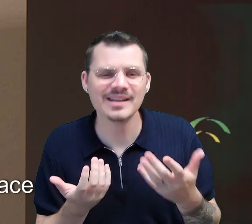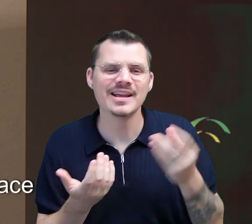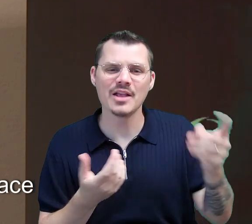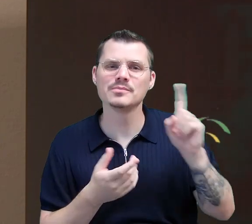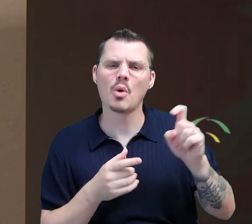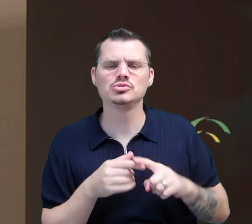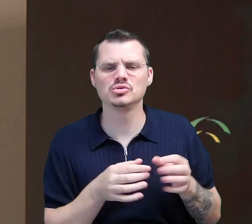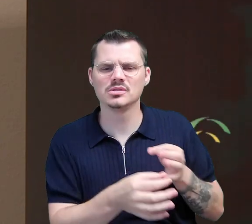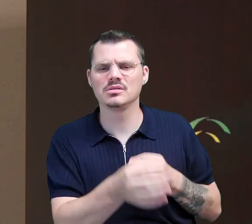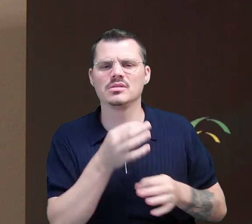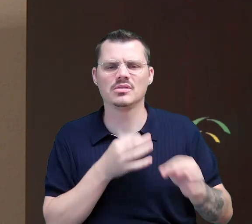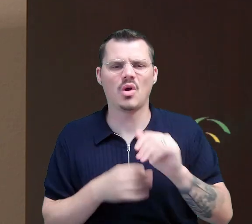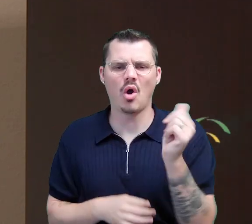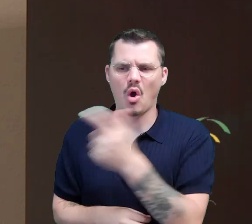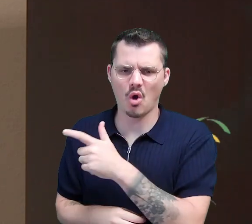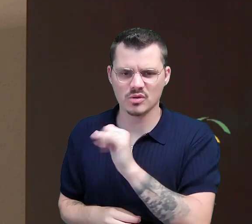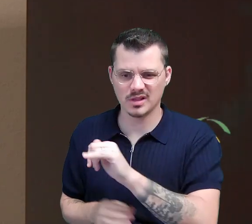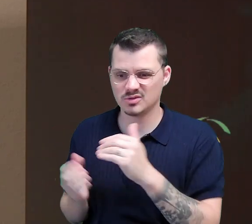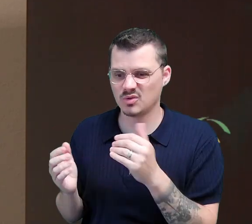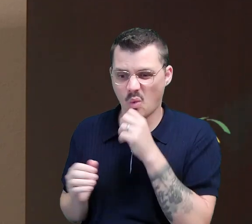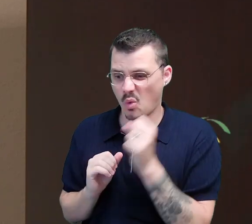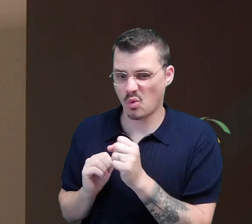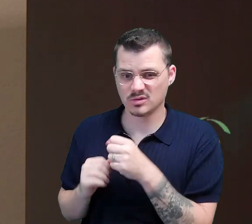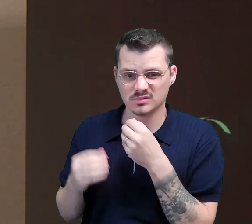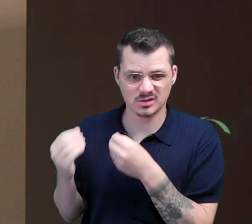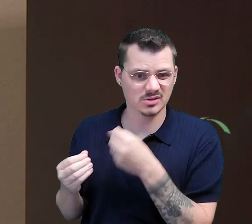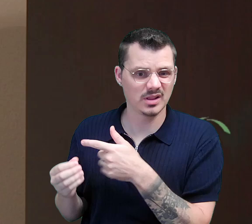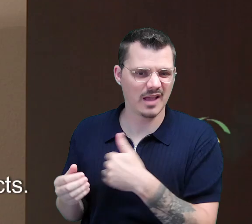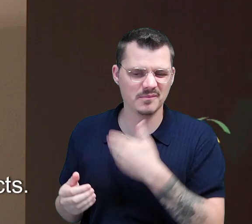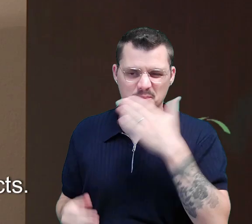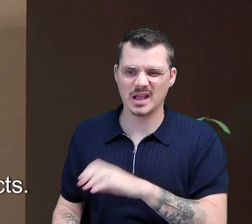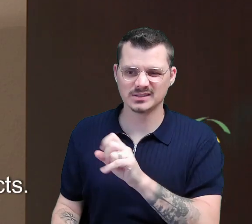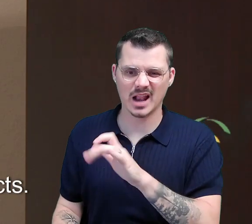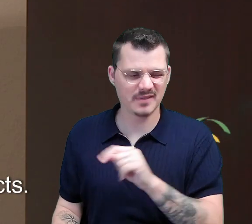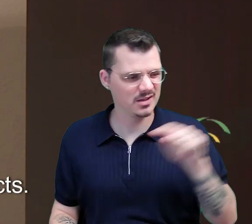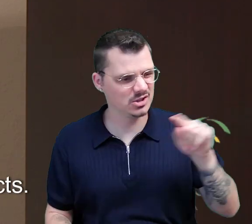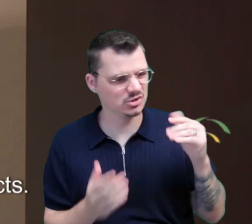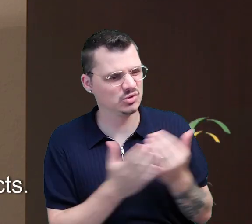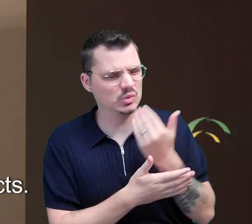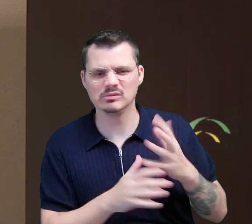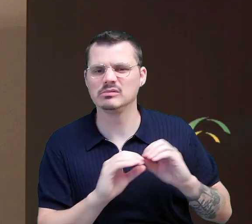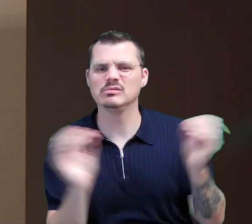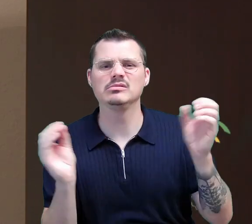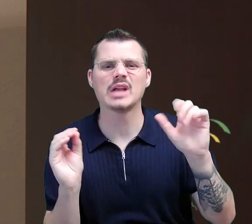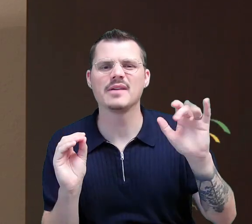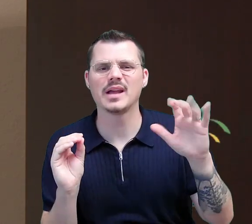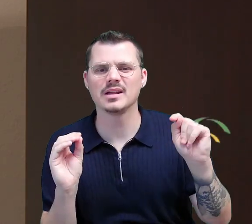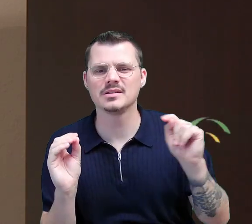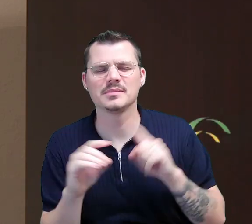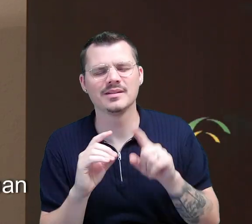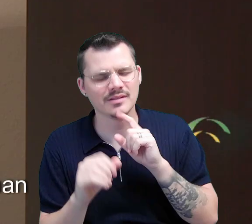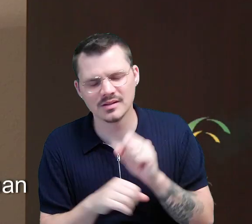take the place of those bad old first generation antipsychotics that had all those bad old side effects. In fact,